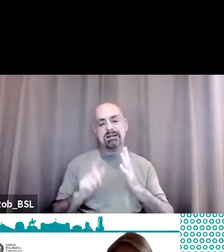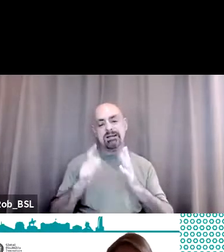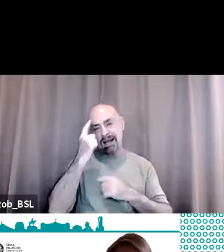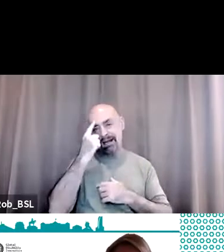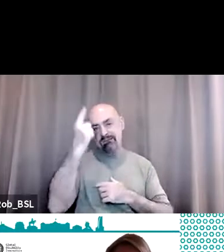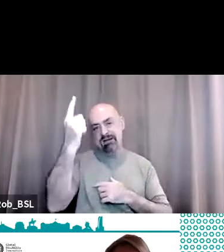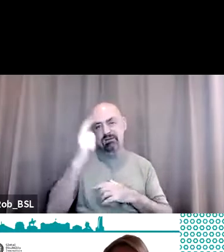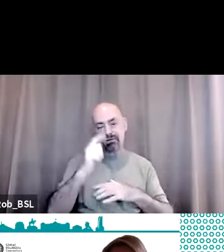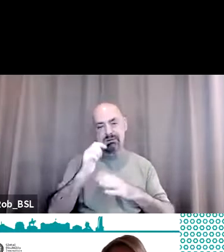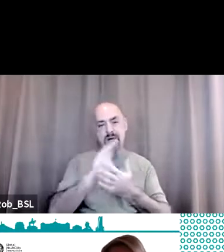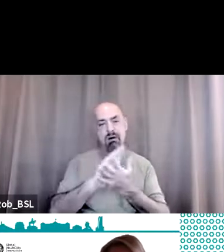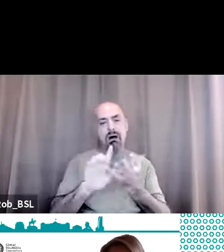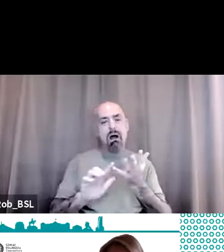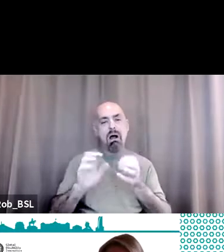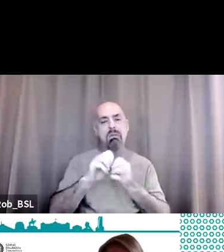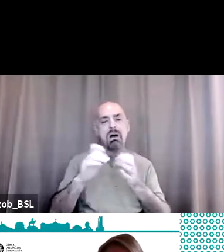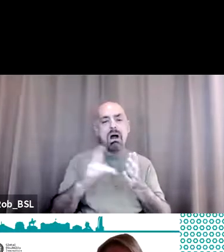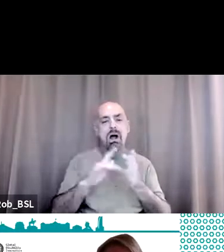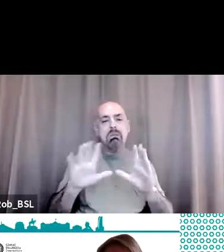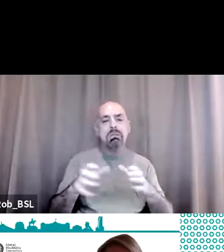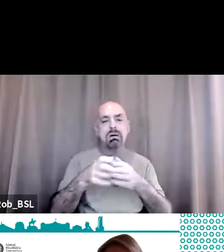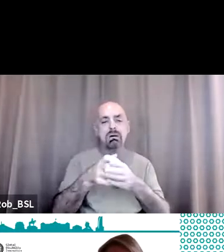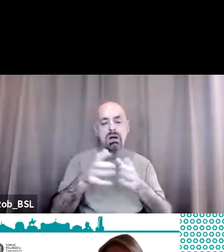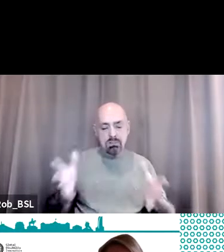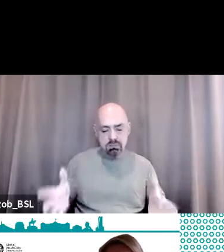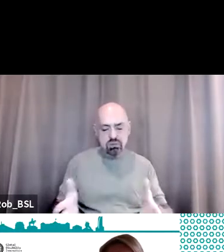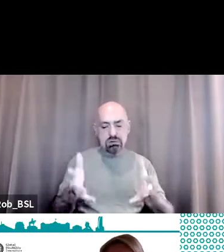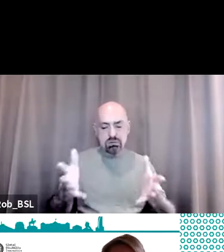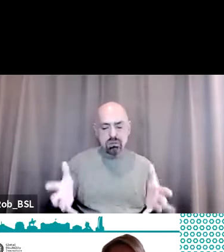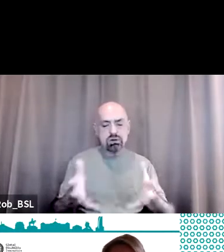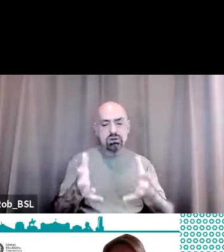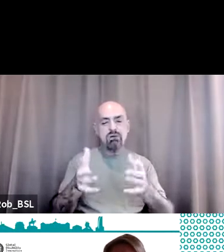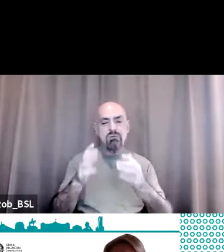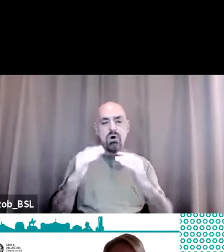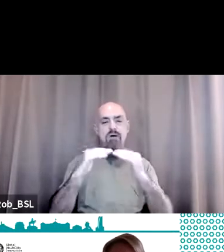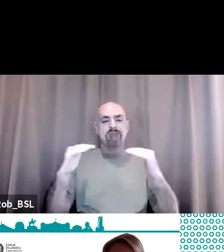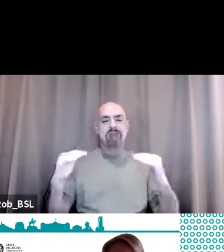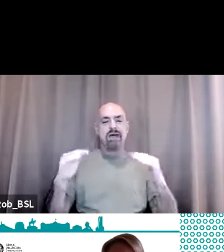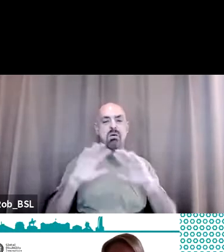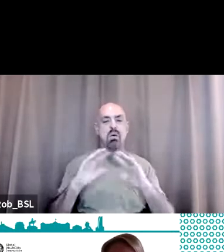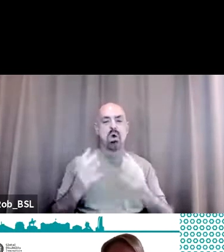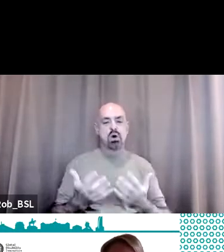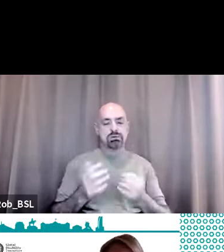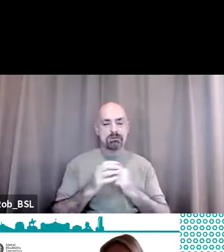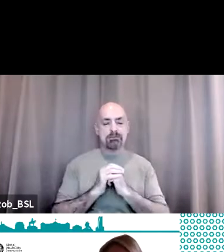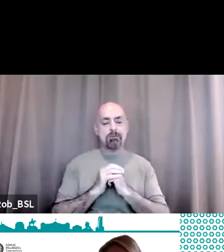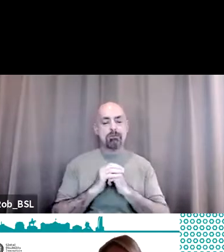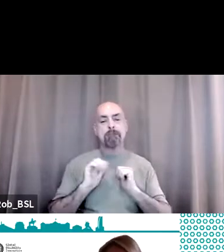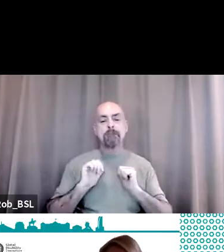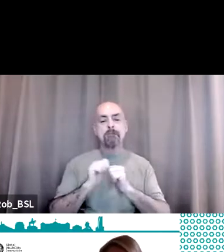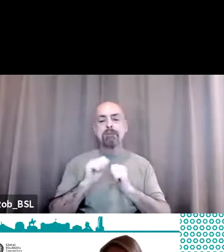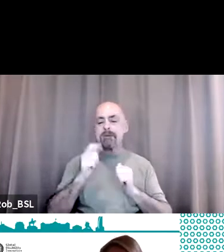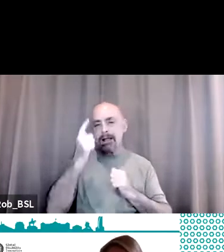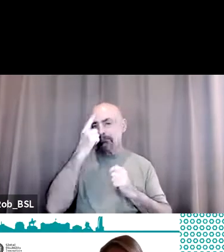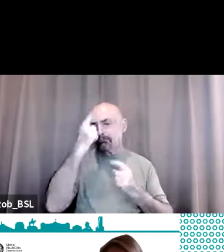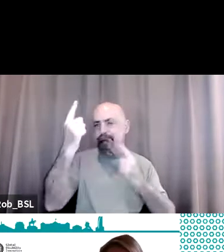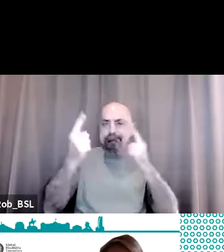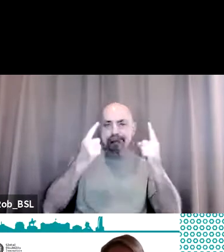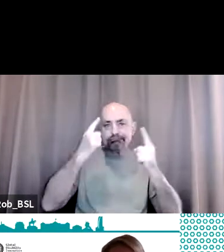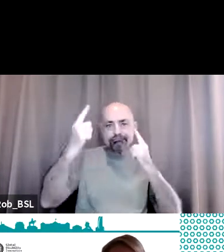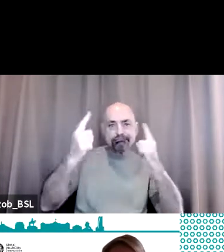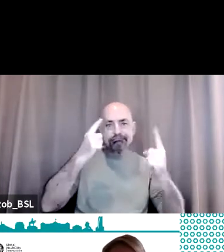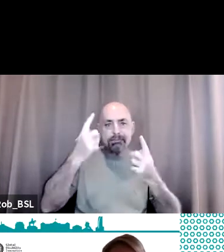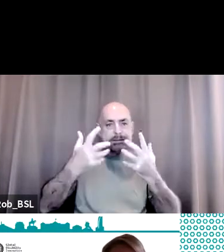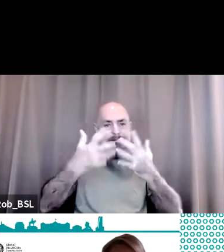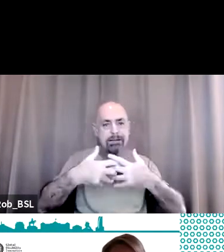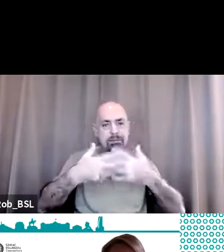centre driving disability innovation for a fairer world. We think that innovative approaches and technology can make a